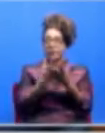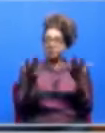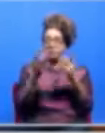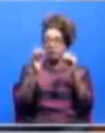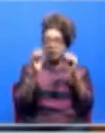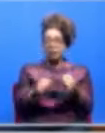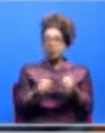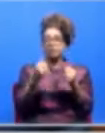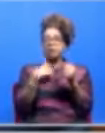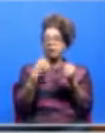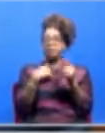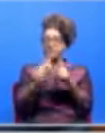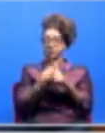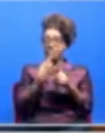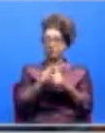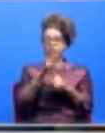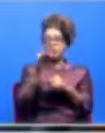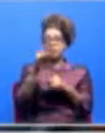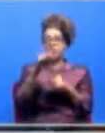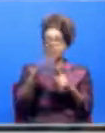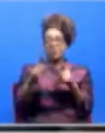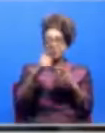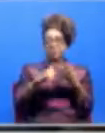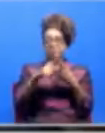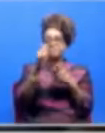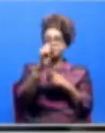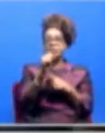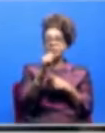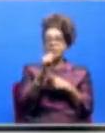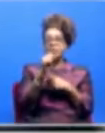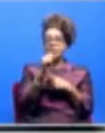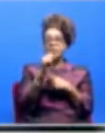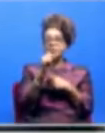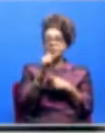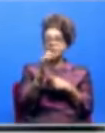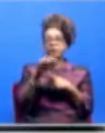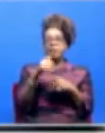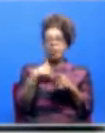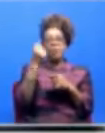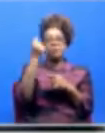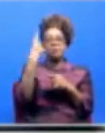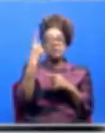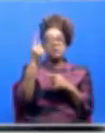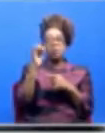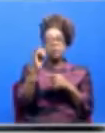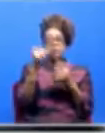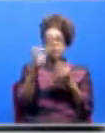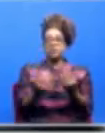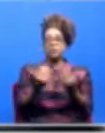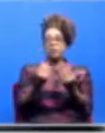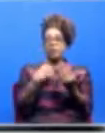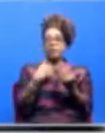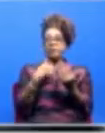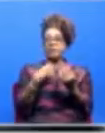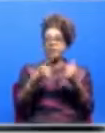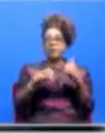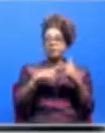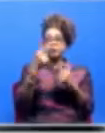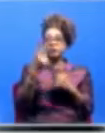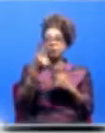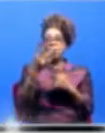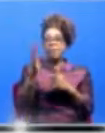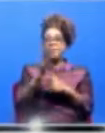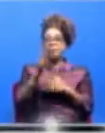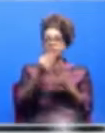time horizons. But the longest is 5 years. And from our understanding, you are currently holding a total of 62